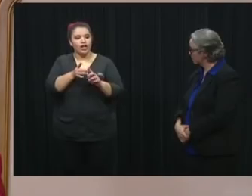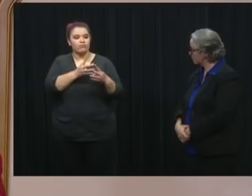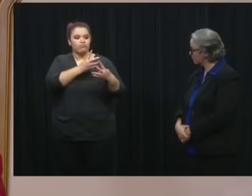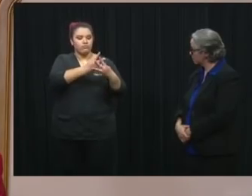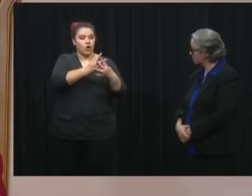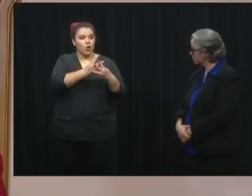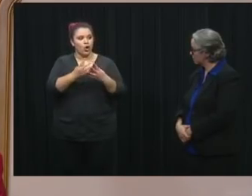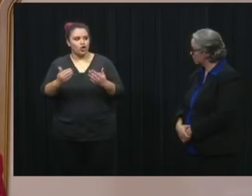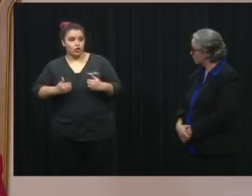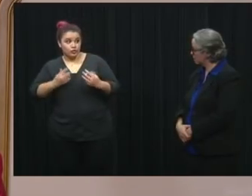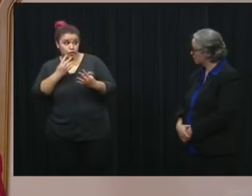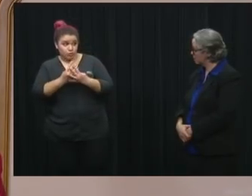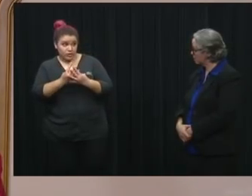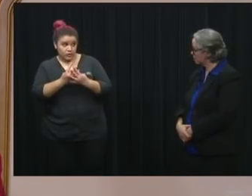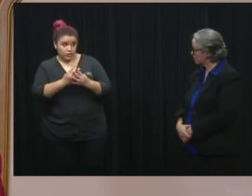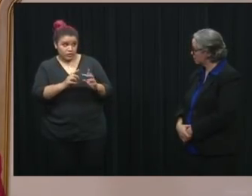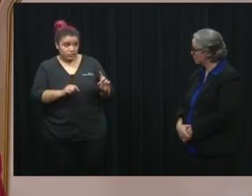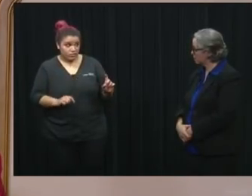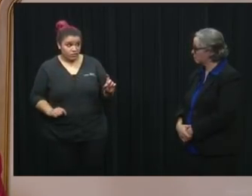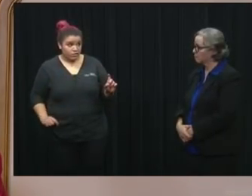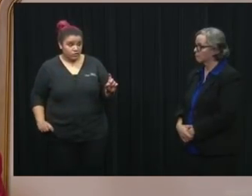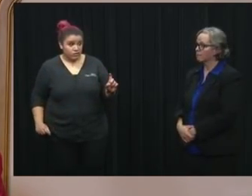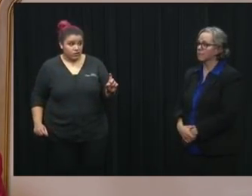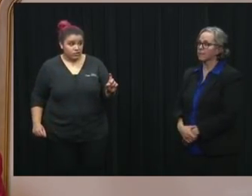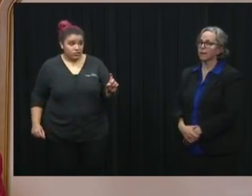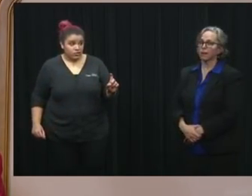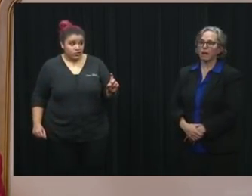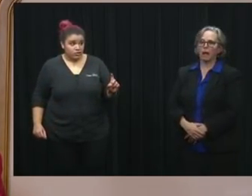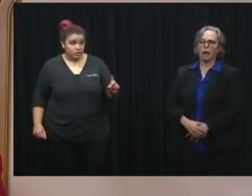no. No, I'm not.